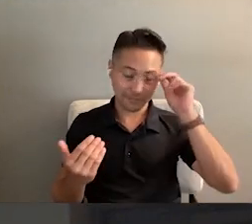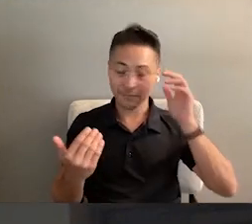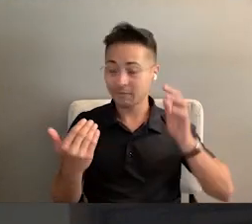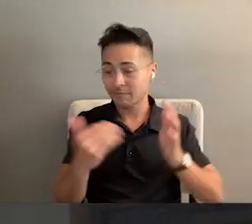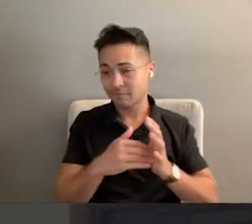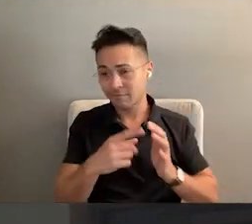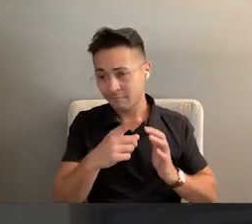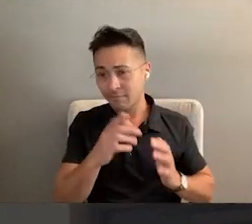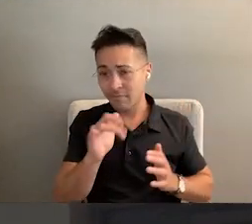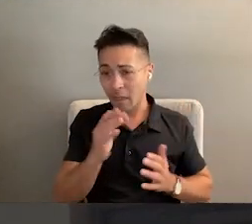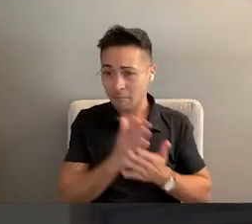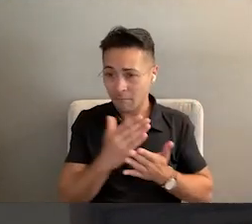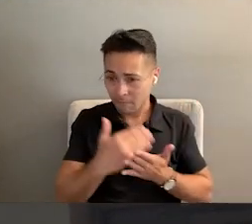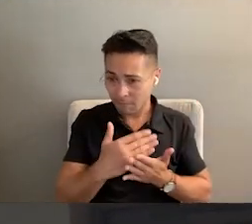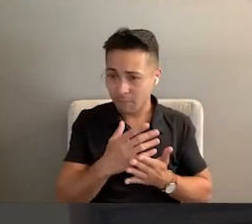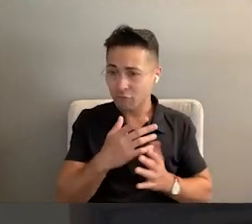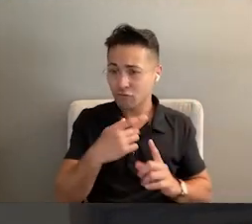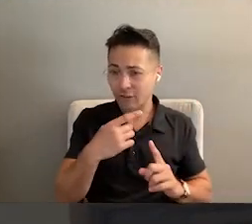Okay.